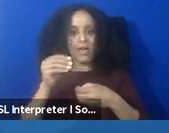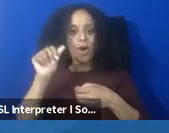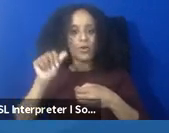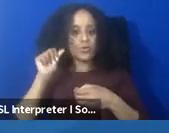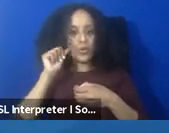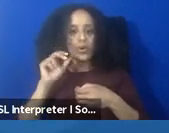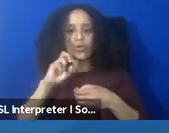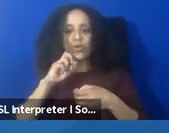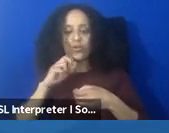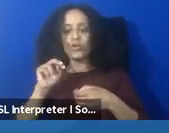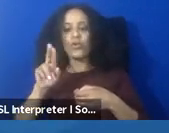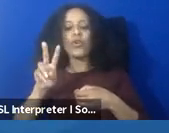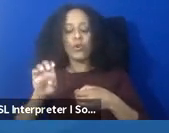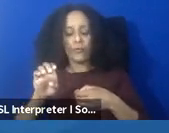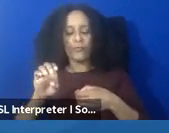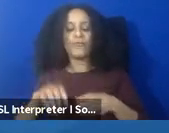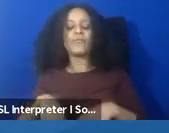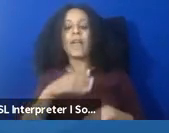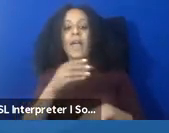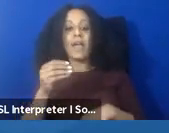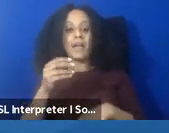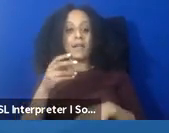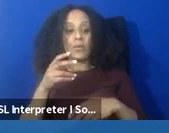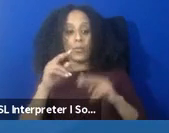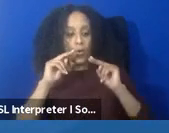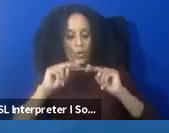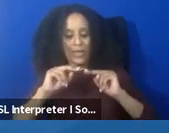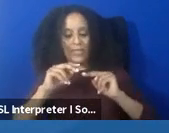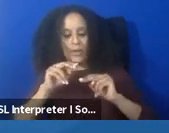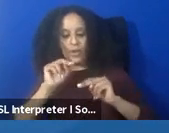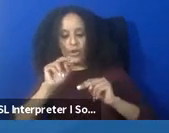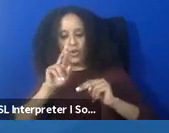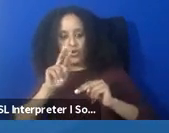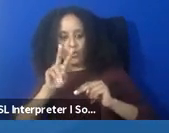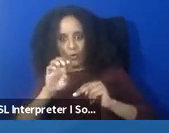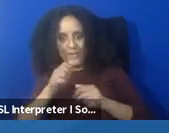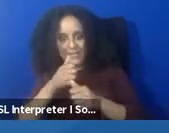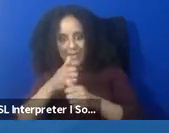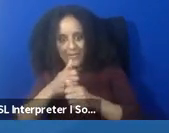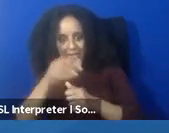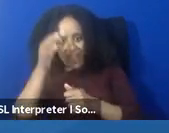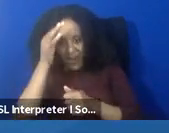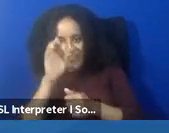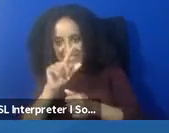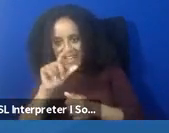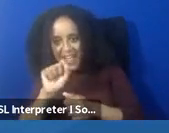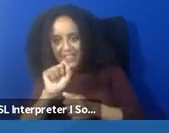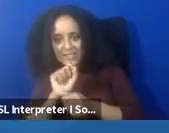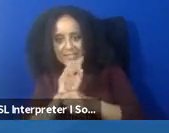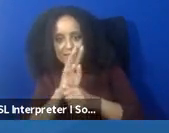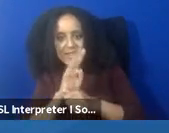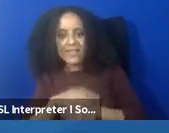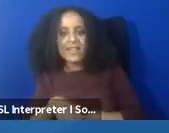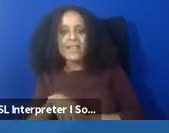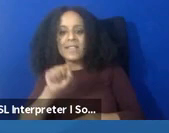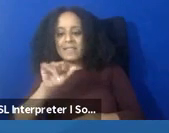time, what we begin to observe is then degradation of the nerve itself. And so it's going to be the hair cells, the sensory portion, the